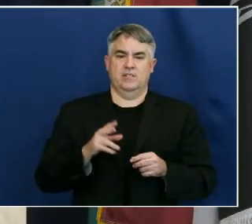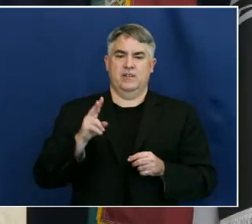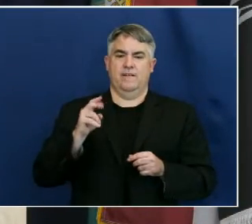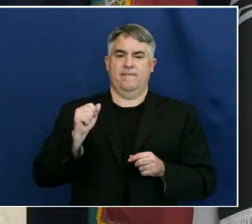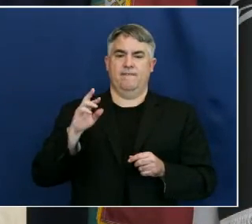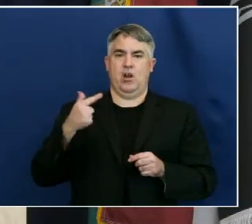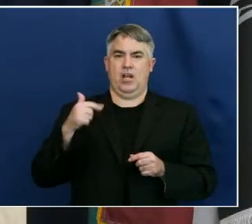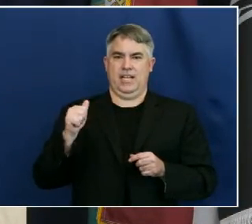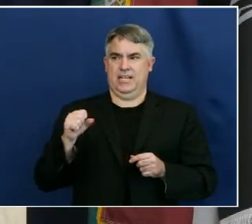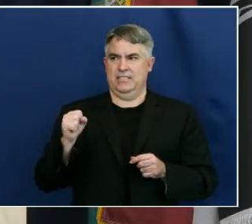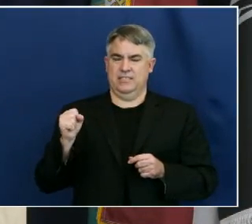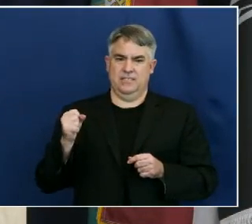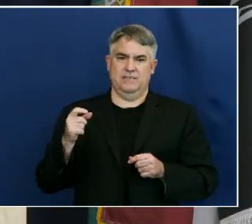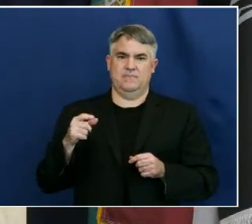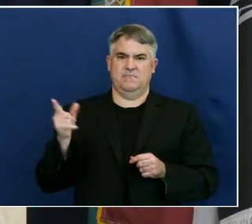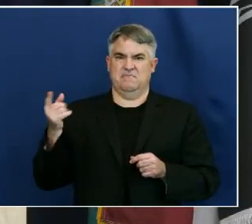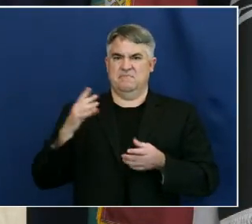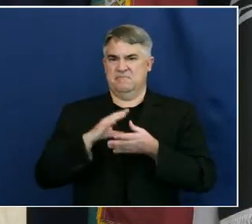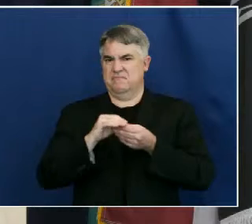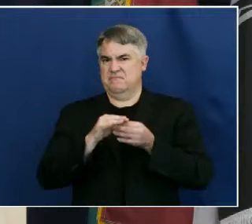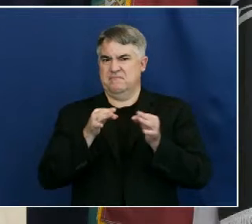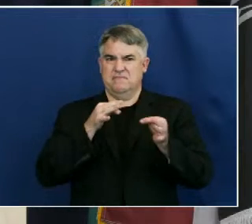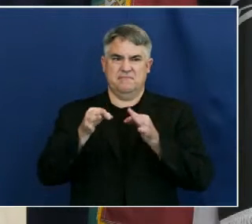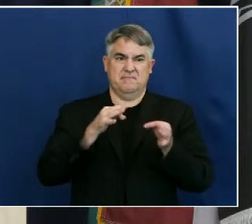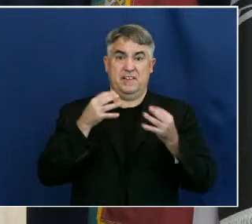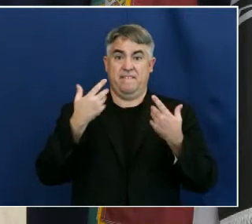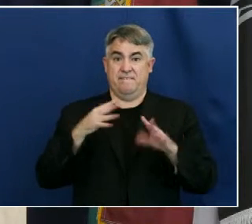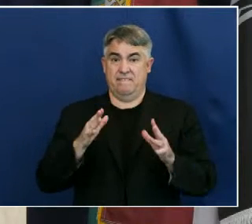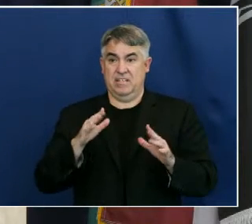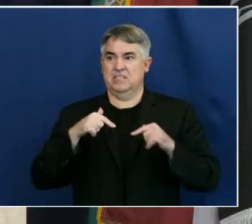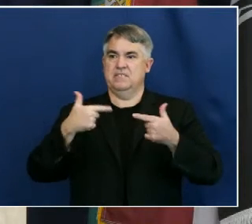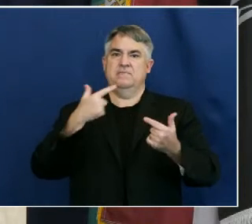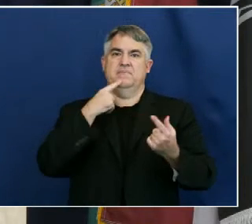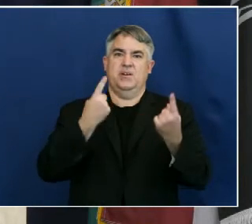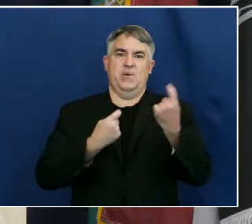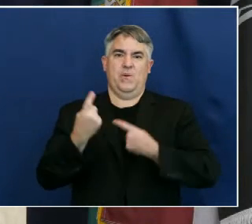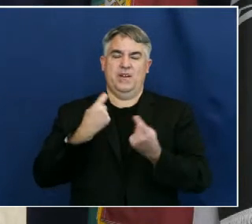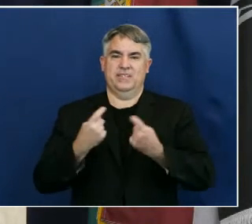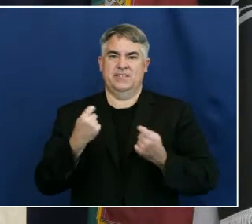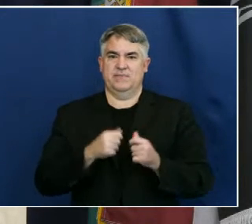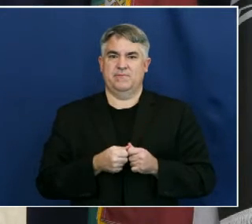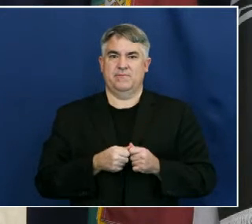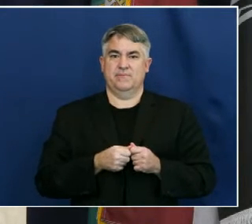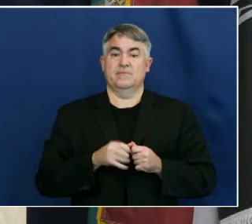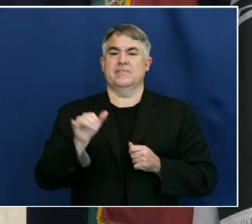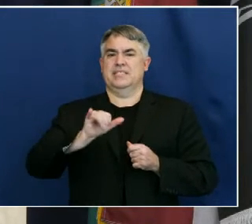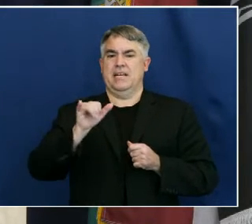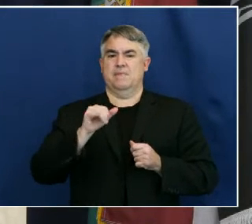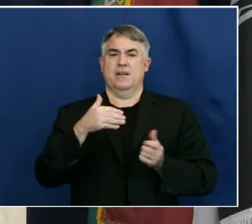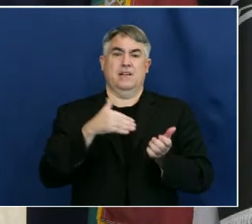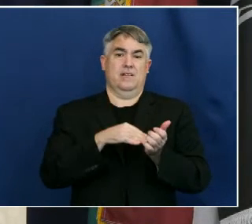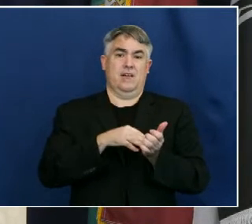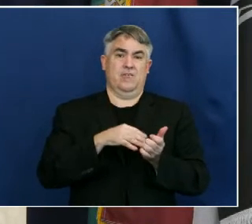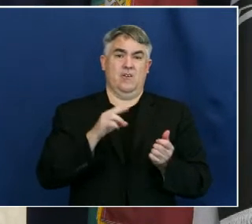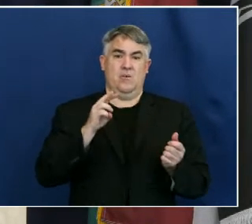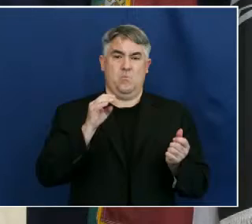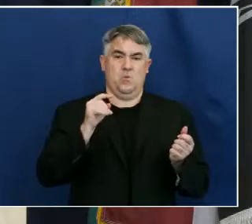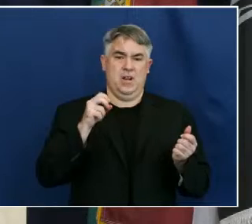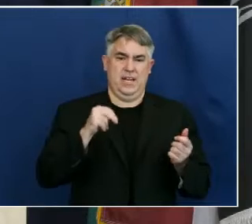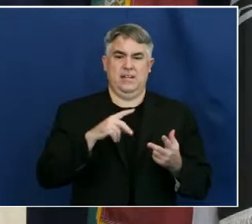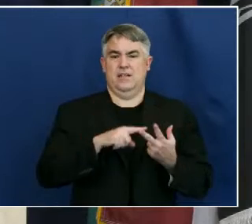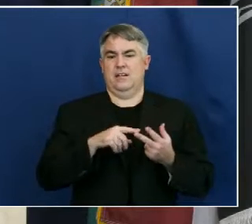to questions. Dr. Gothold is here from San Diego County Office of Education if there's questions, along with Dr. Wooten, our Public Health Officer, and Dr. McDonald.